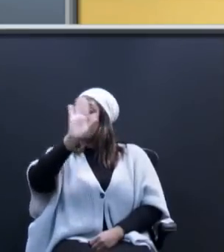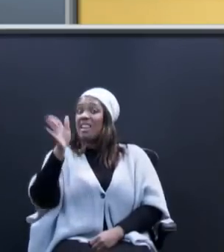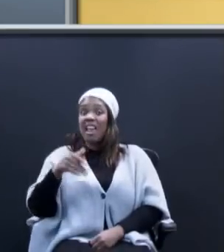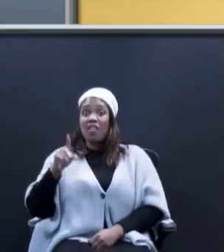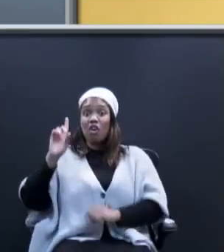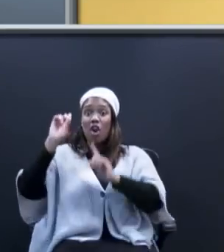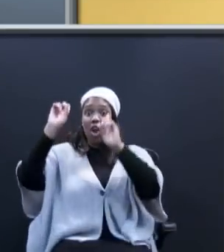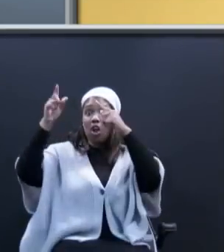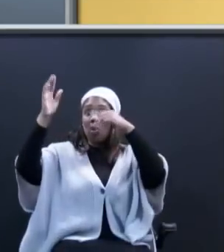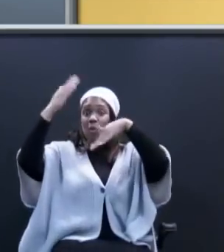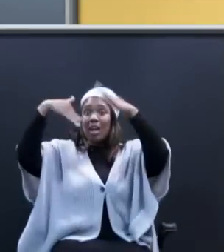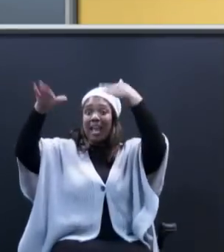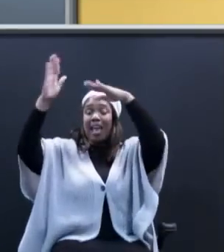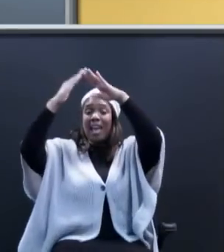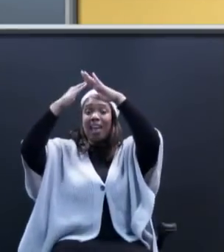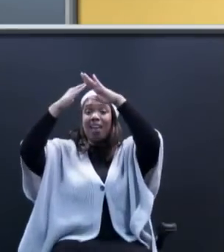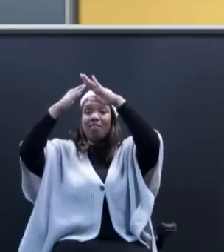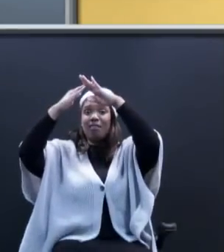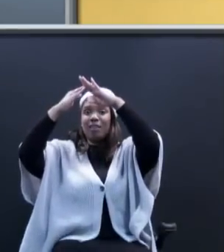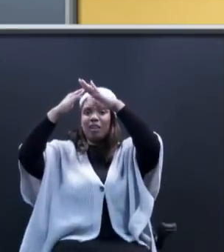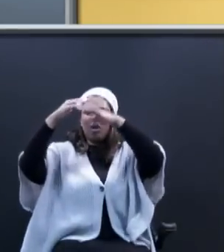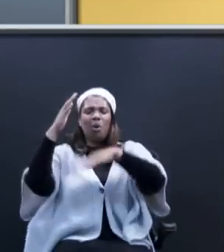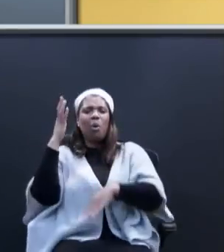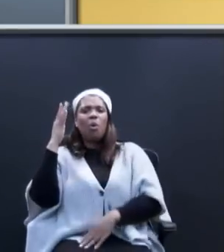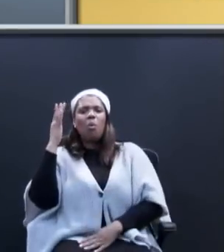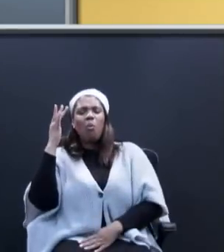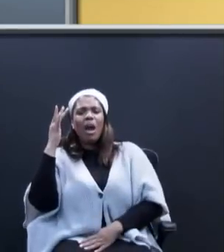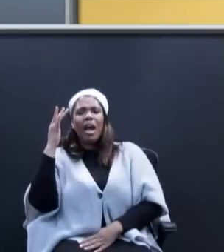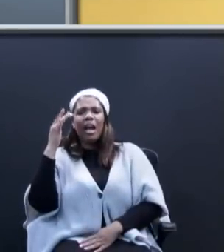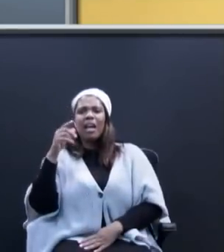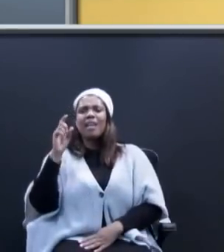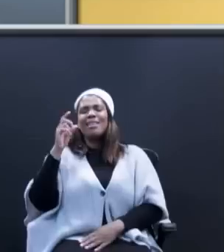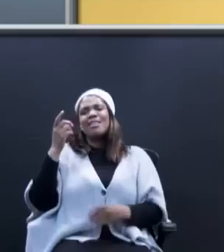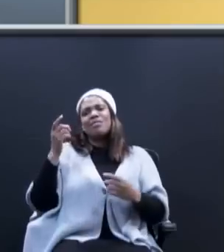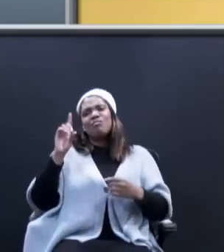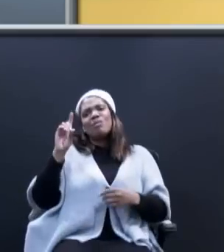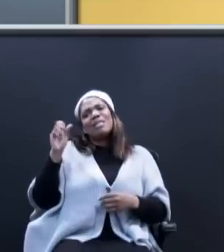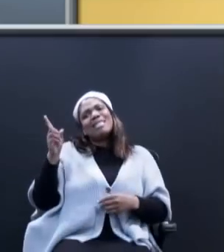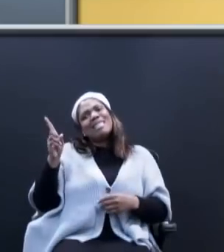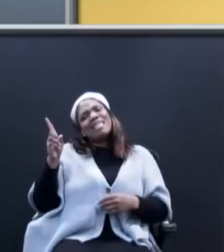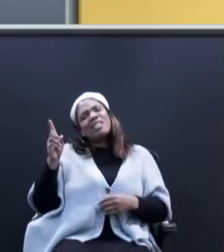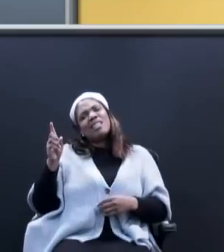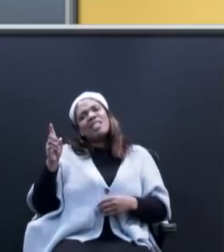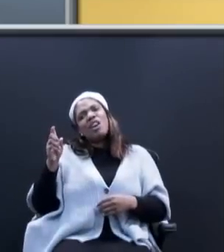in the business of raising goats from the dead.